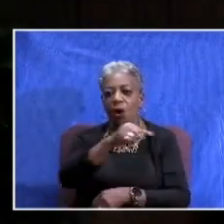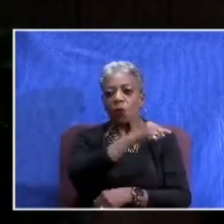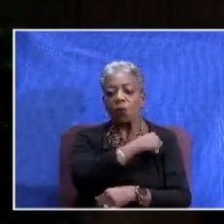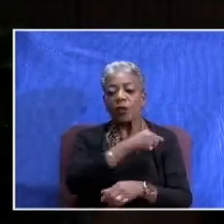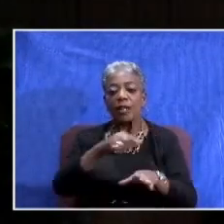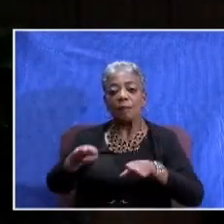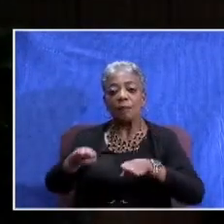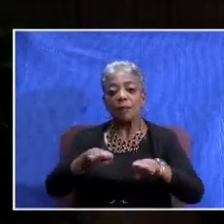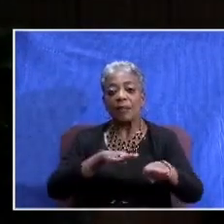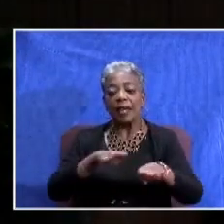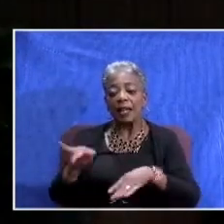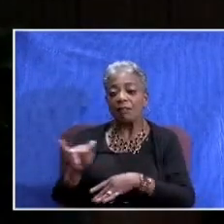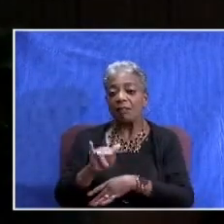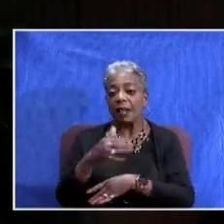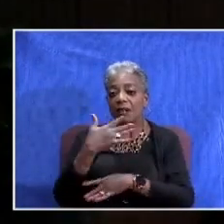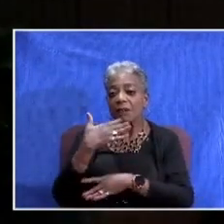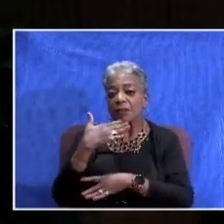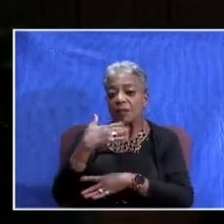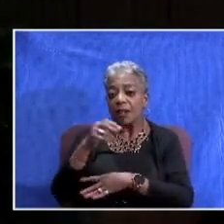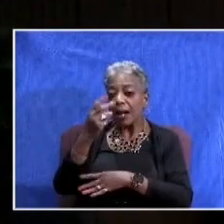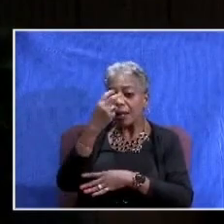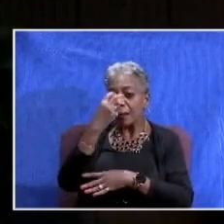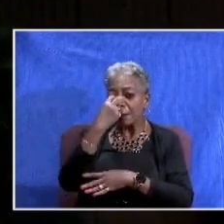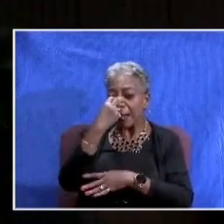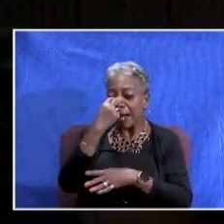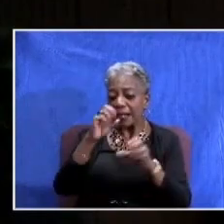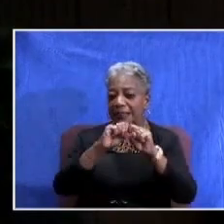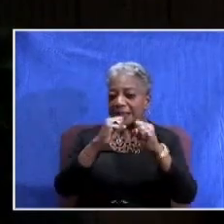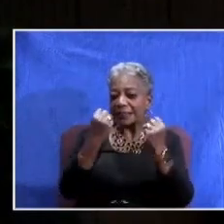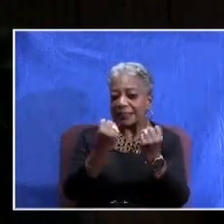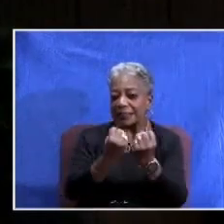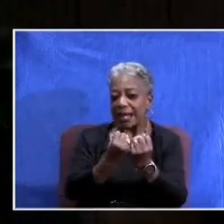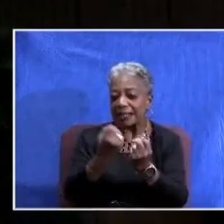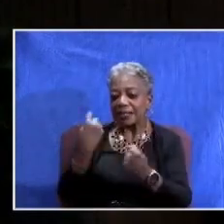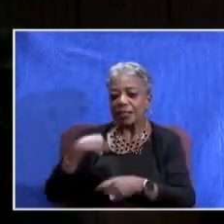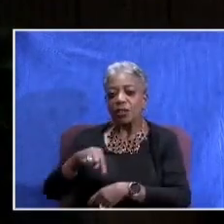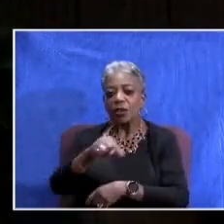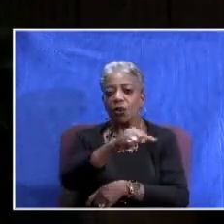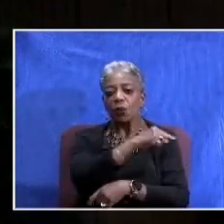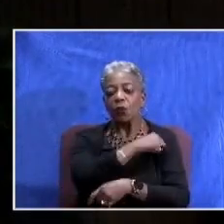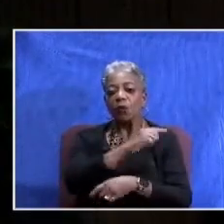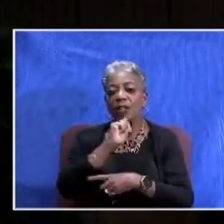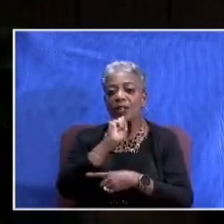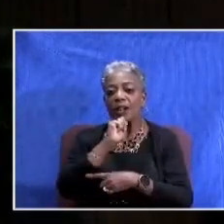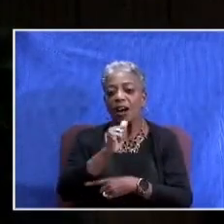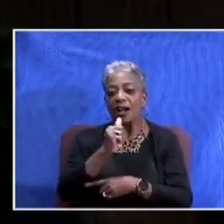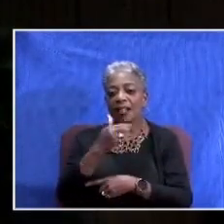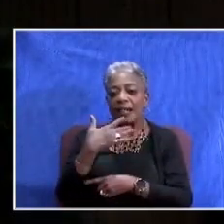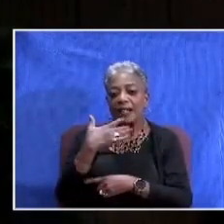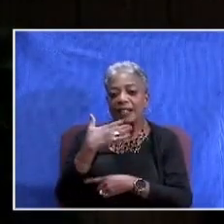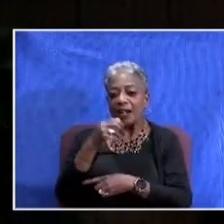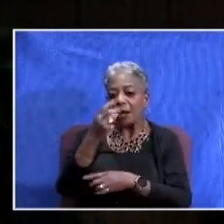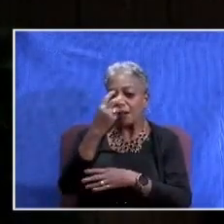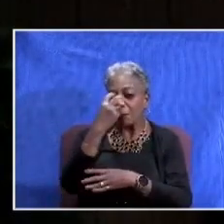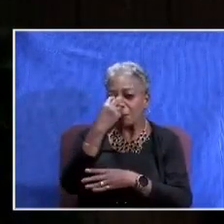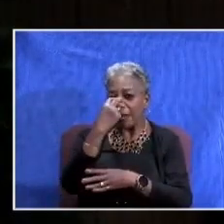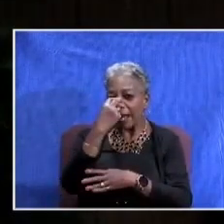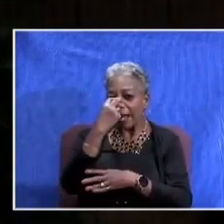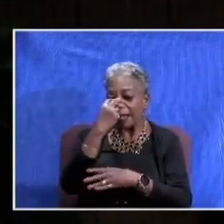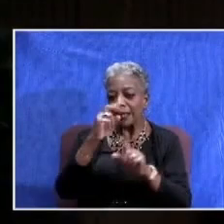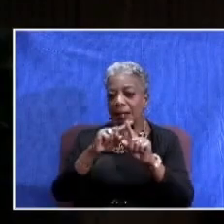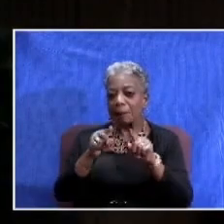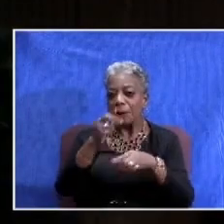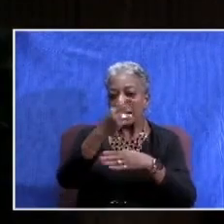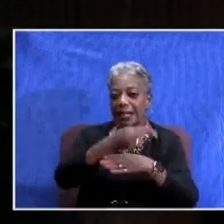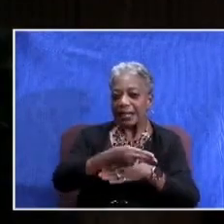society. We are not colorblind. We're history blind. And history blind makes